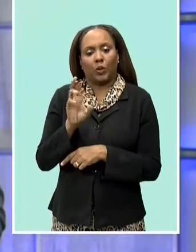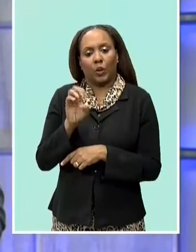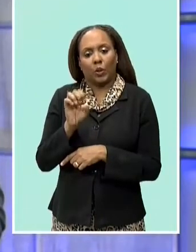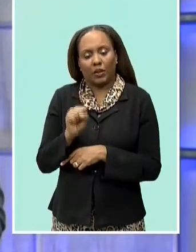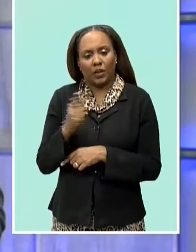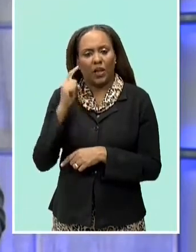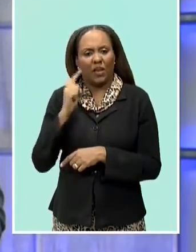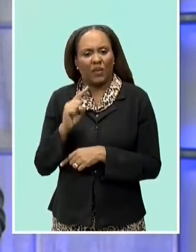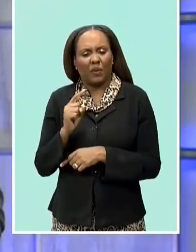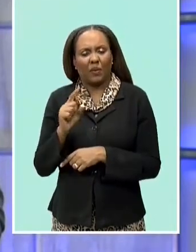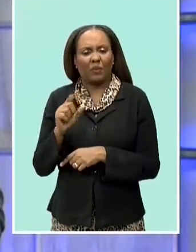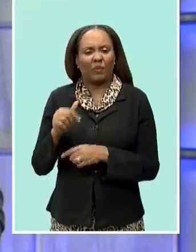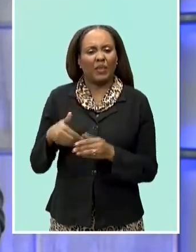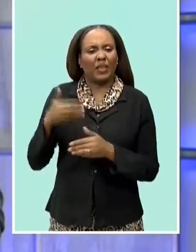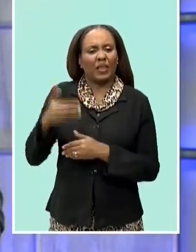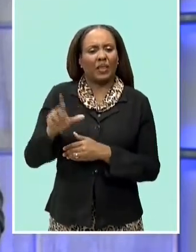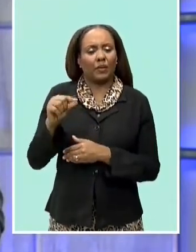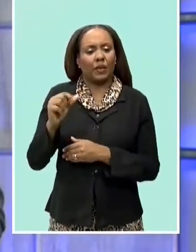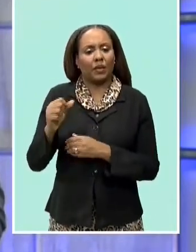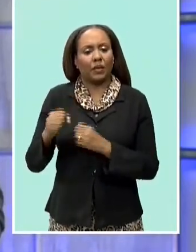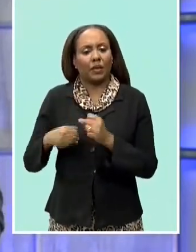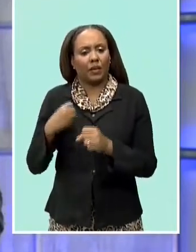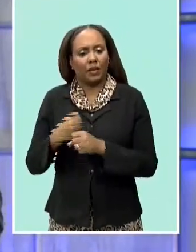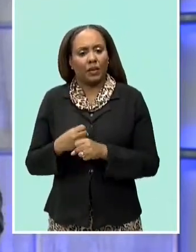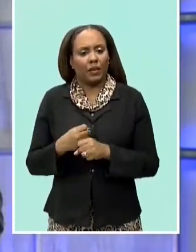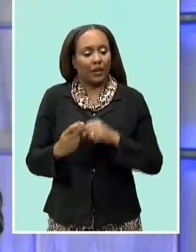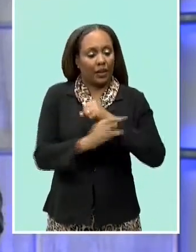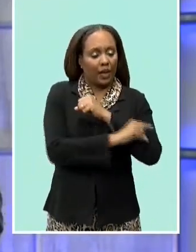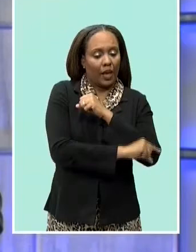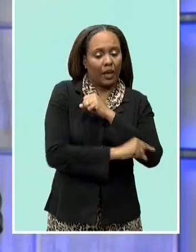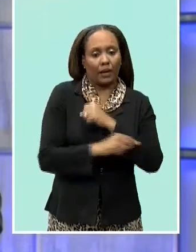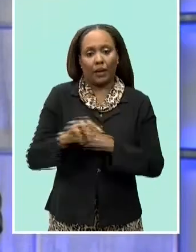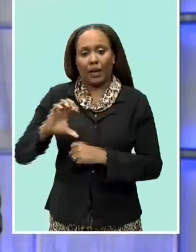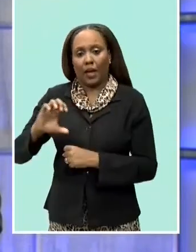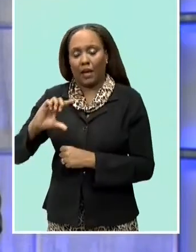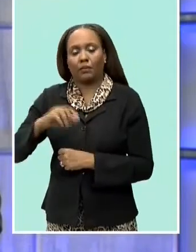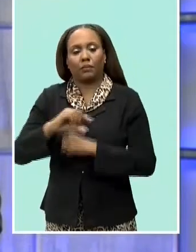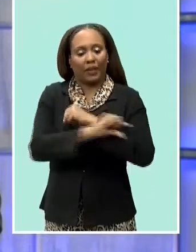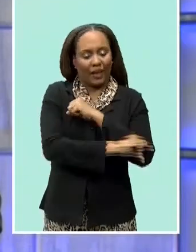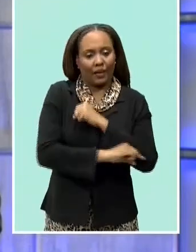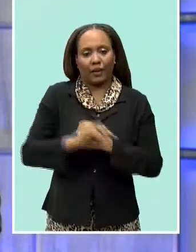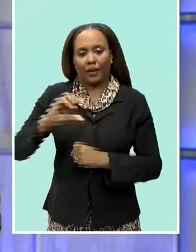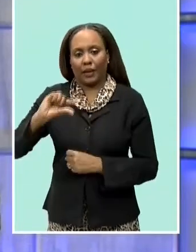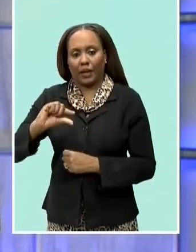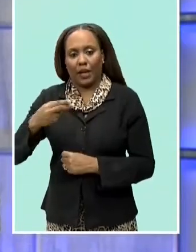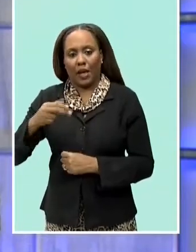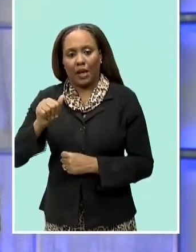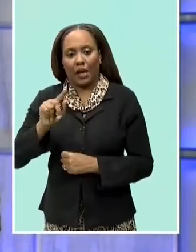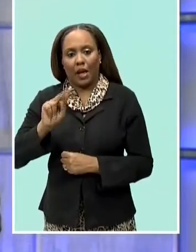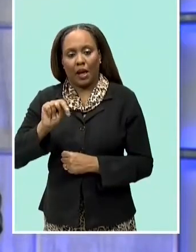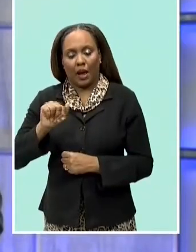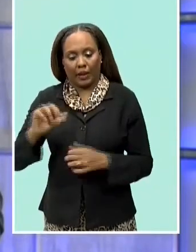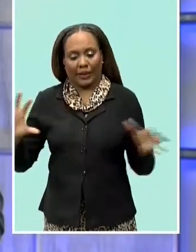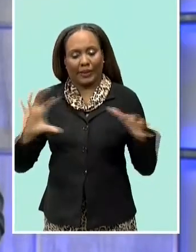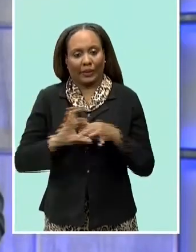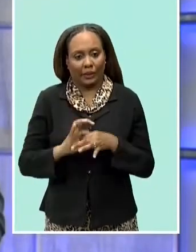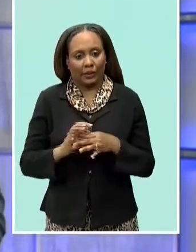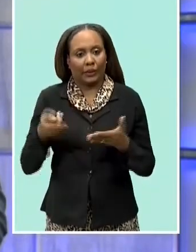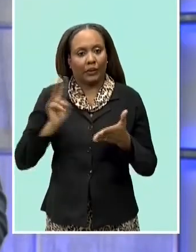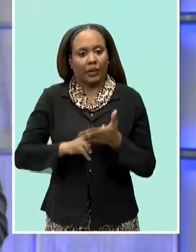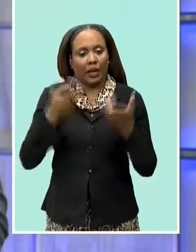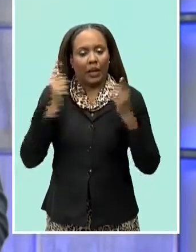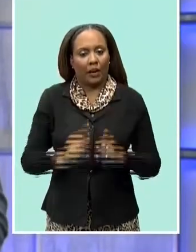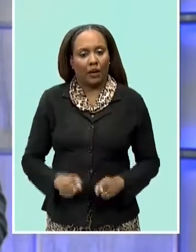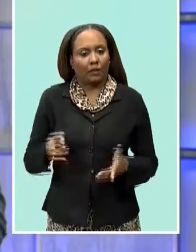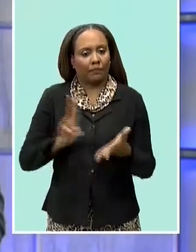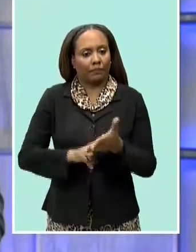the Guyana Chamber of Commerce after signing a memorandum of understanding with the Georgetown Chamber of Commerce and Industry.